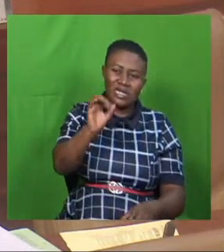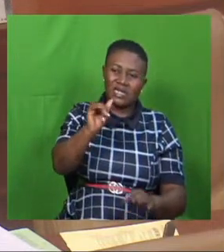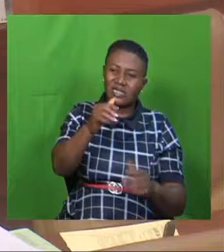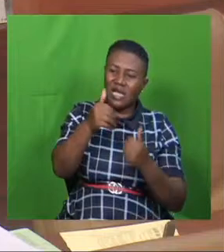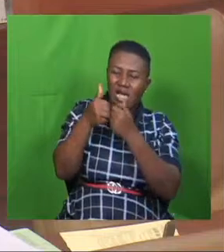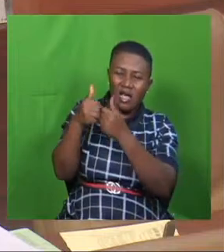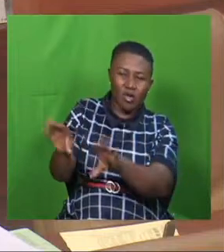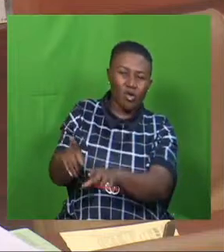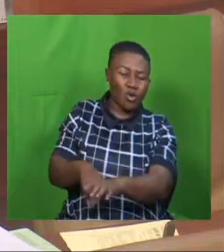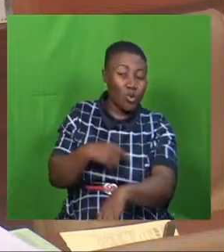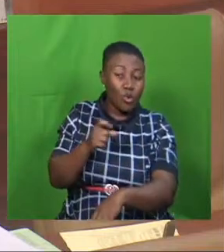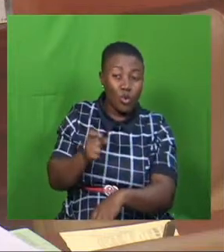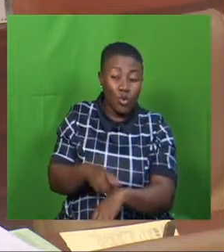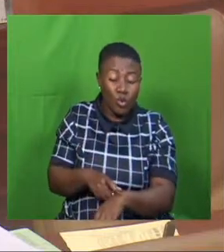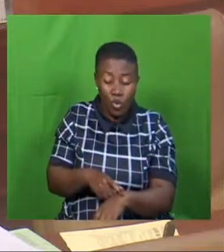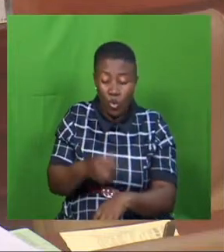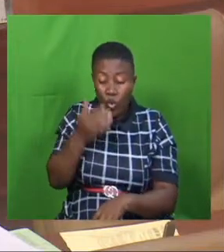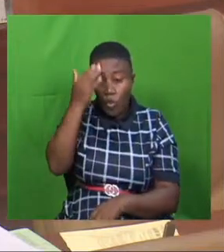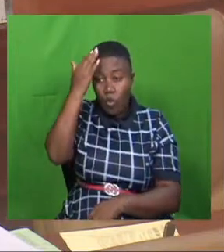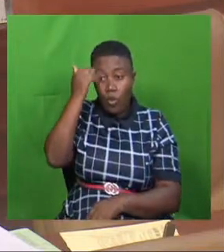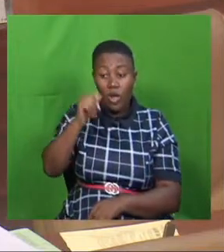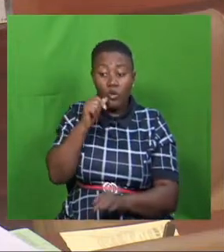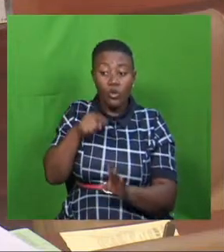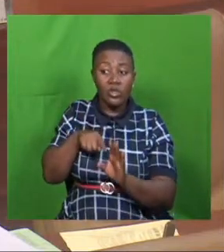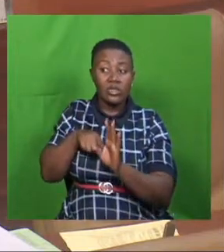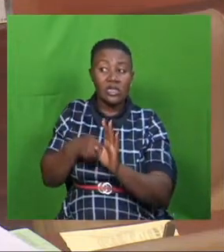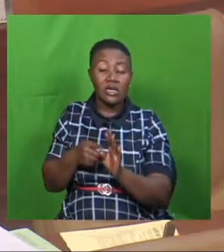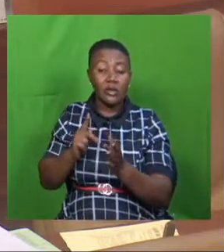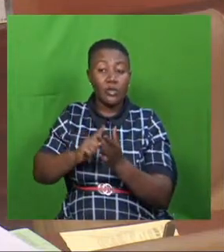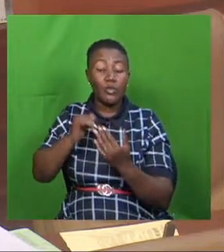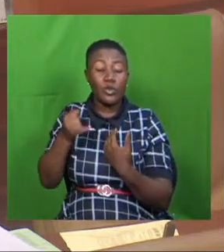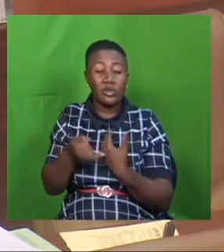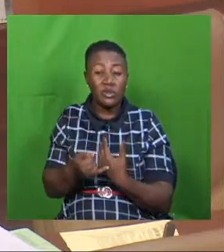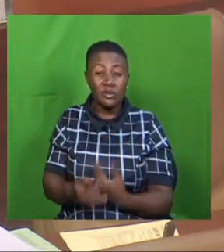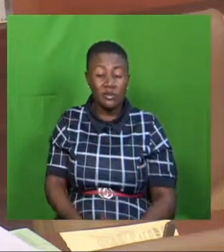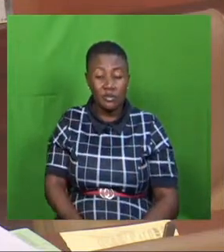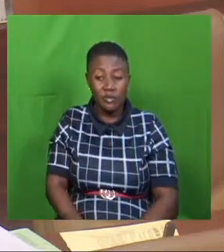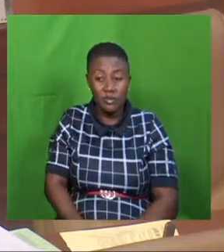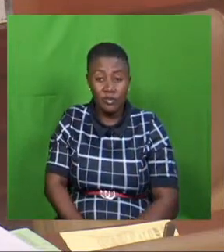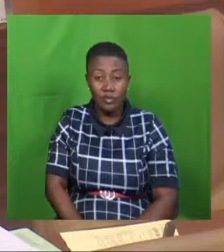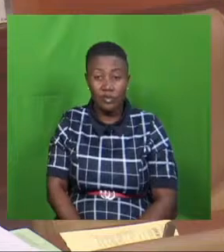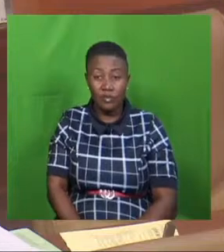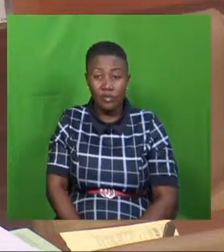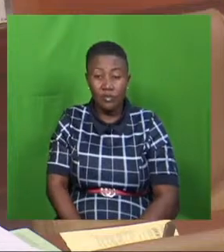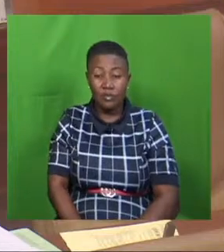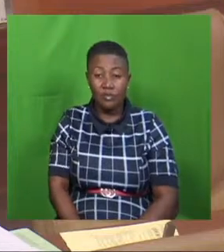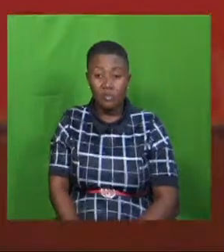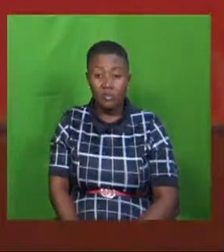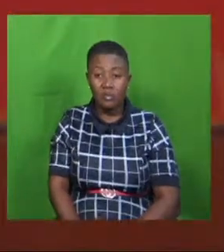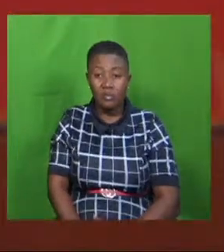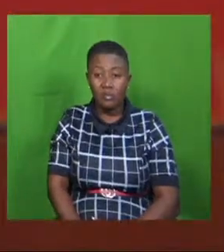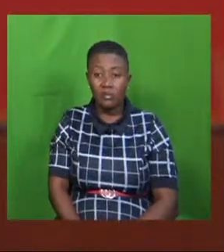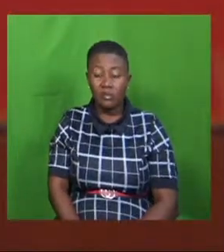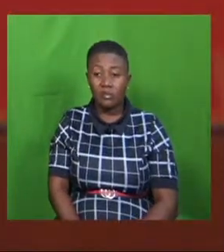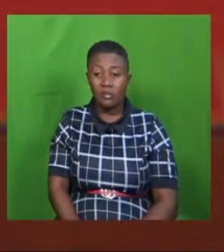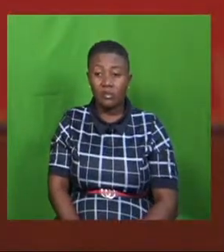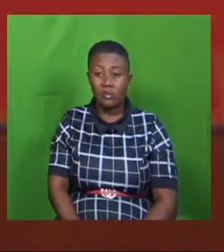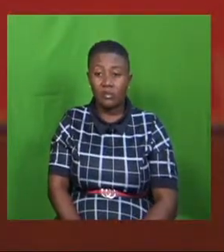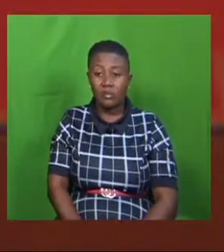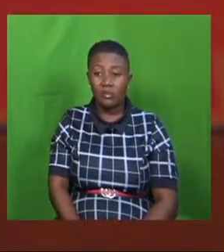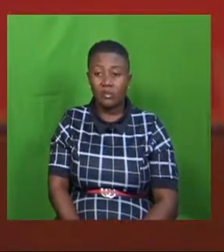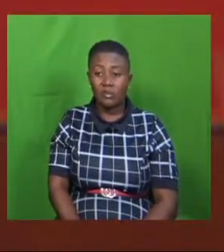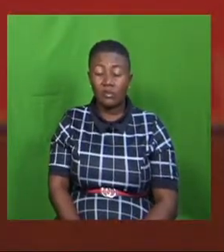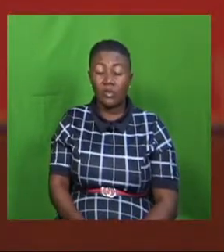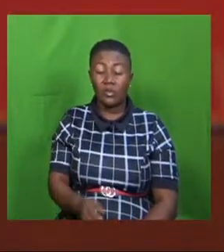Mr. Speaker, why has the project not started since? The phrase "is dead" is yours. It's not part Well, of that. okay, it's not dead. It's